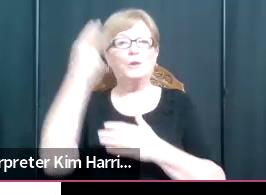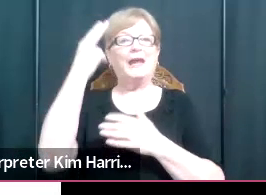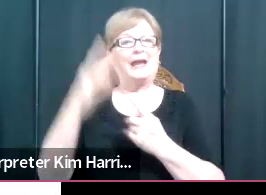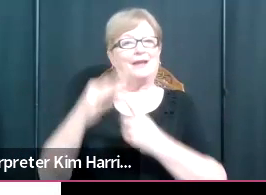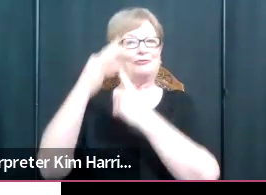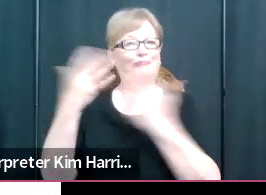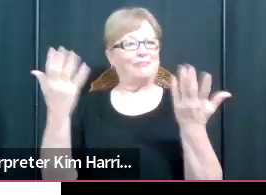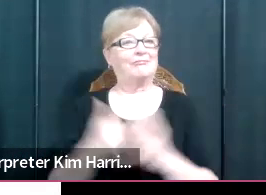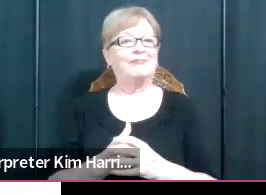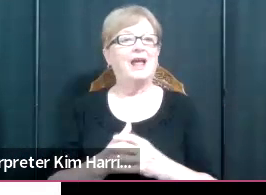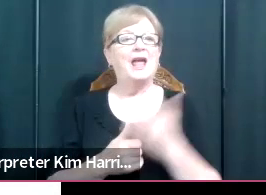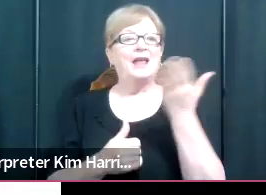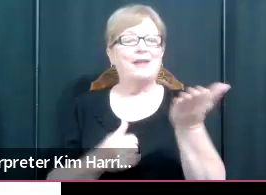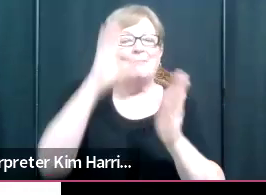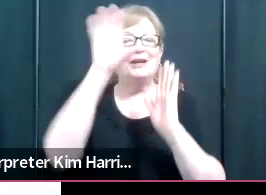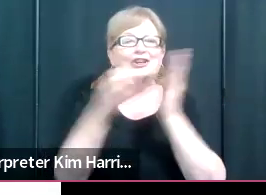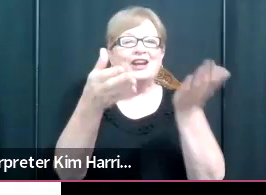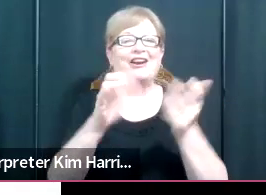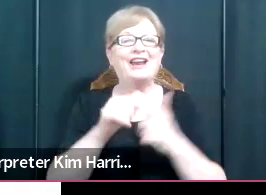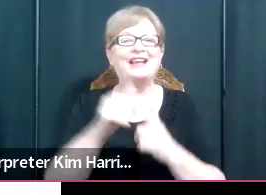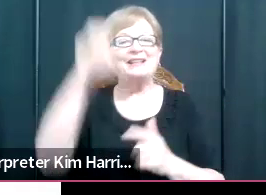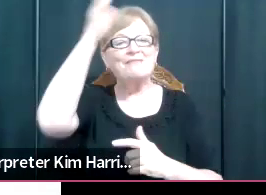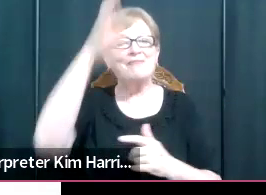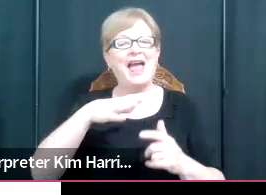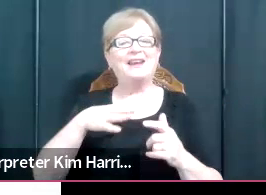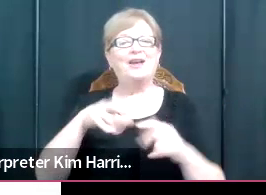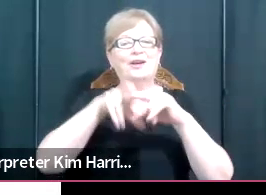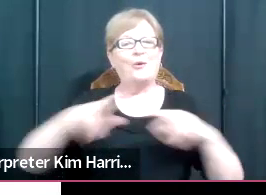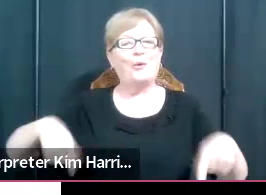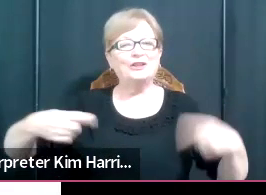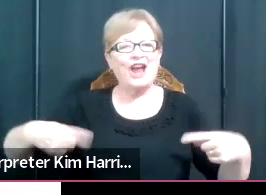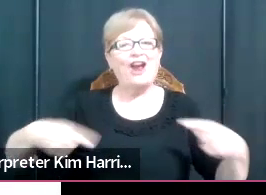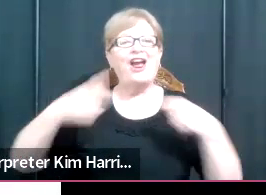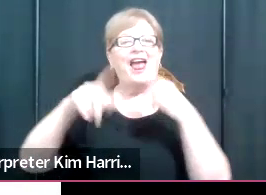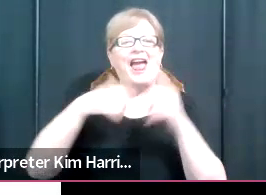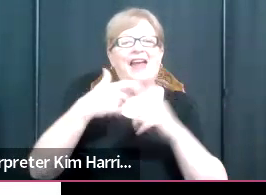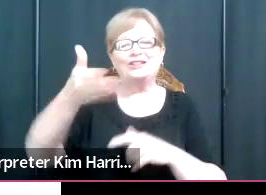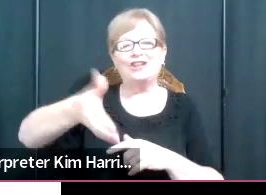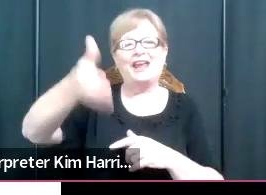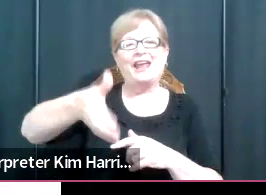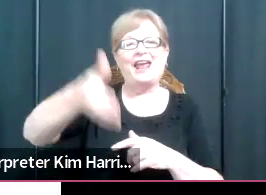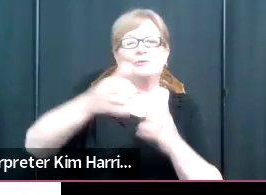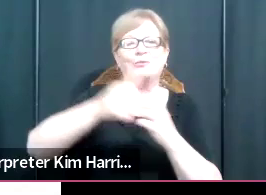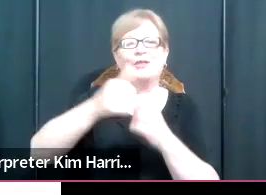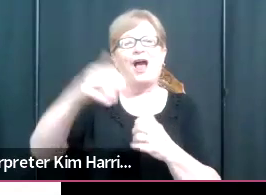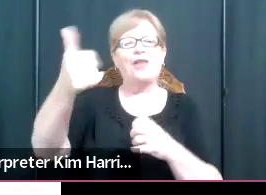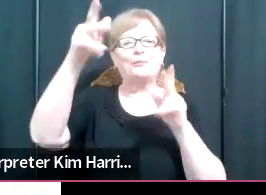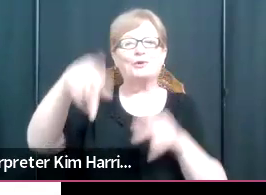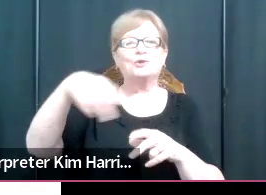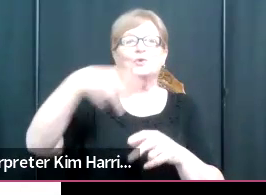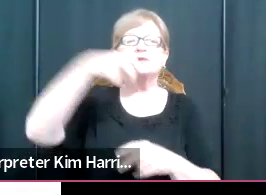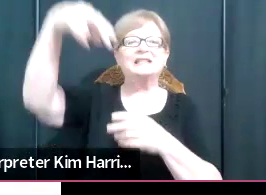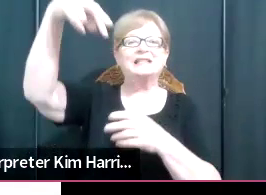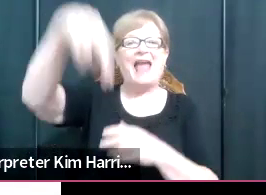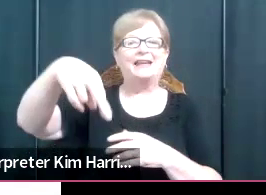slide are of a man sitting in a wheelchair, shaking hands with another person who's standing. And the